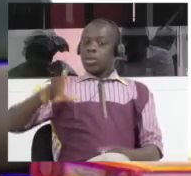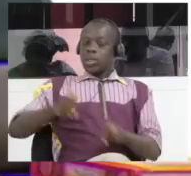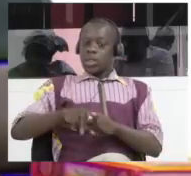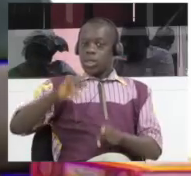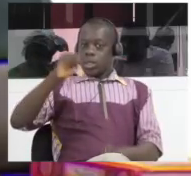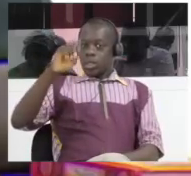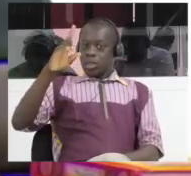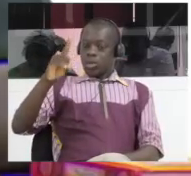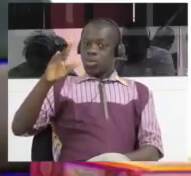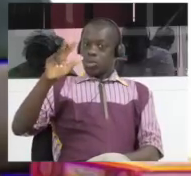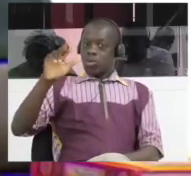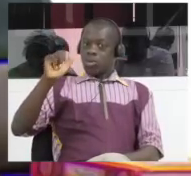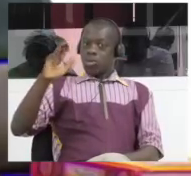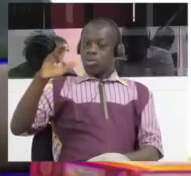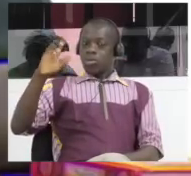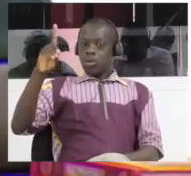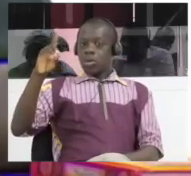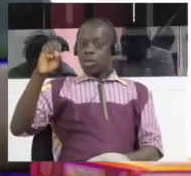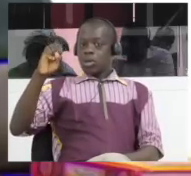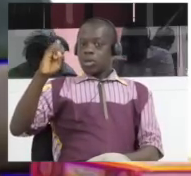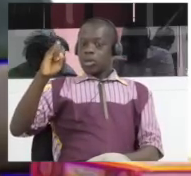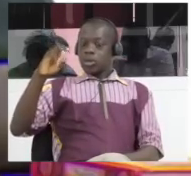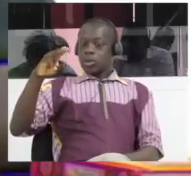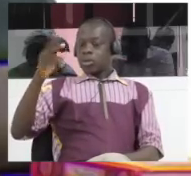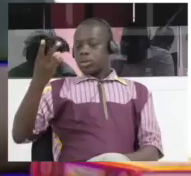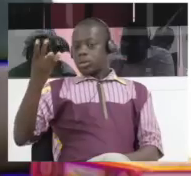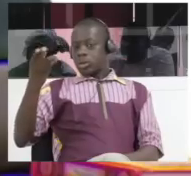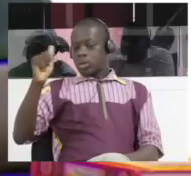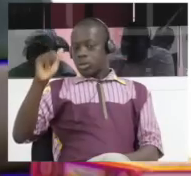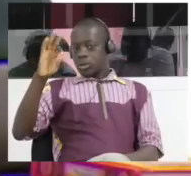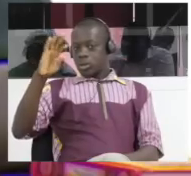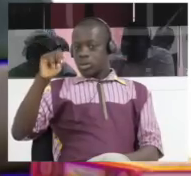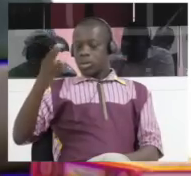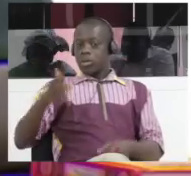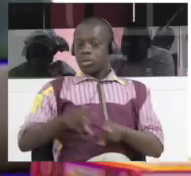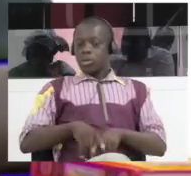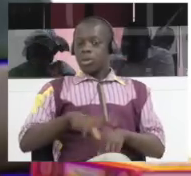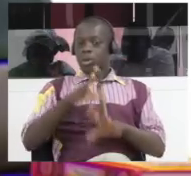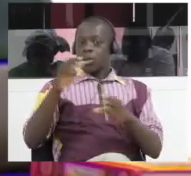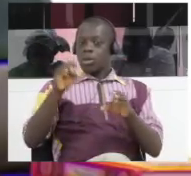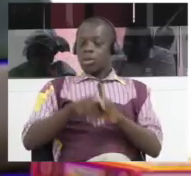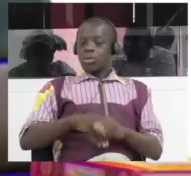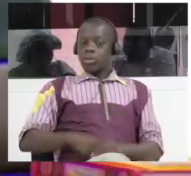Second Lieutenant Edward Singate, and then at that time he was under compulsion